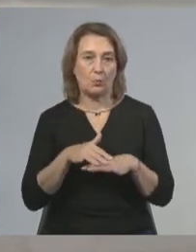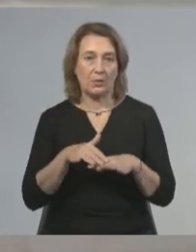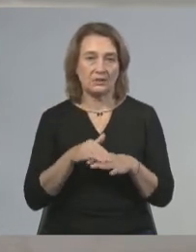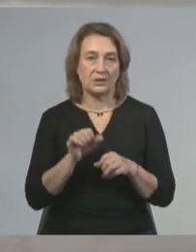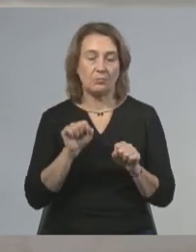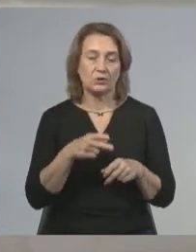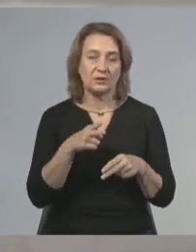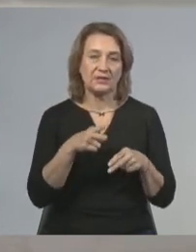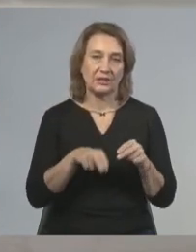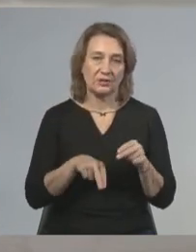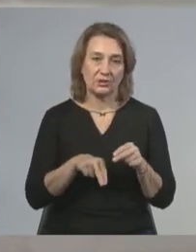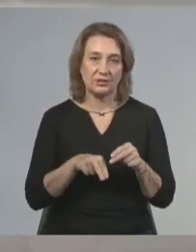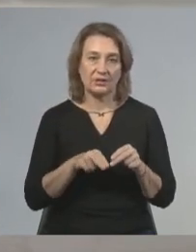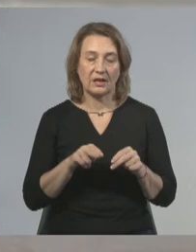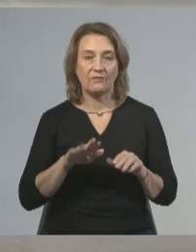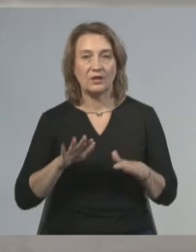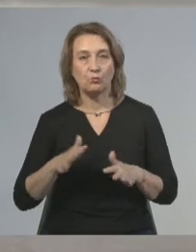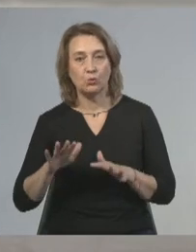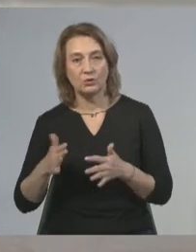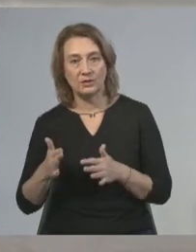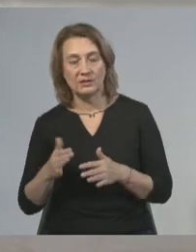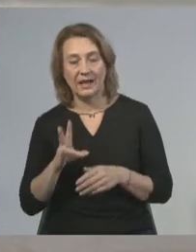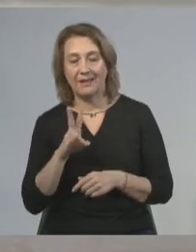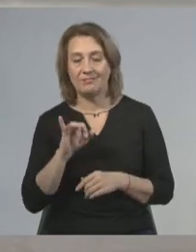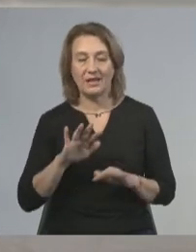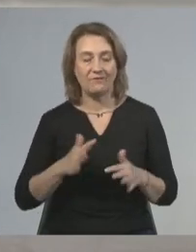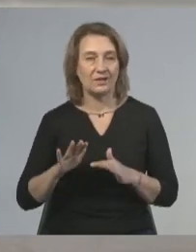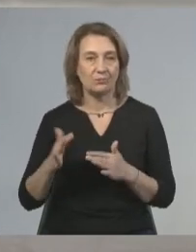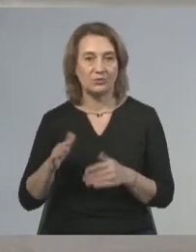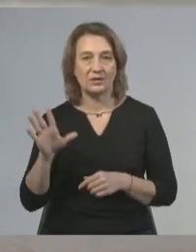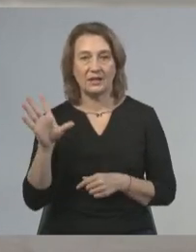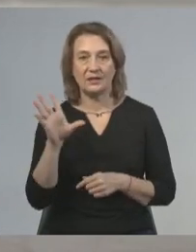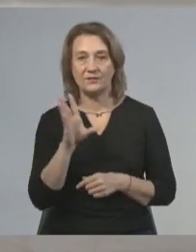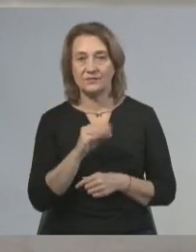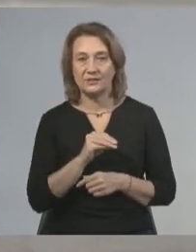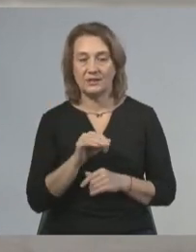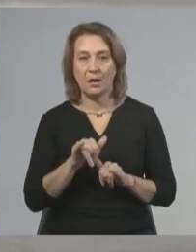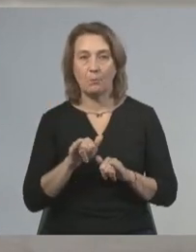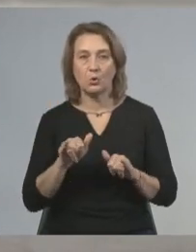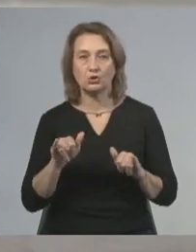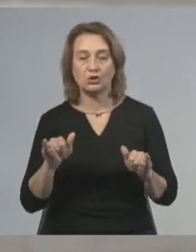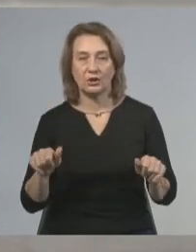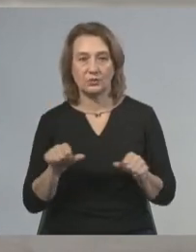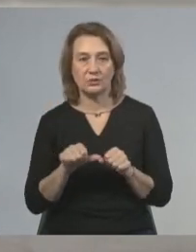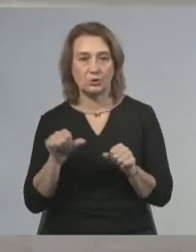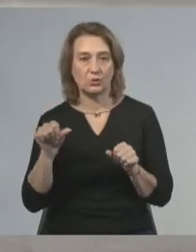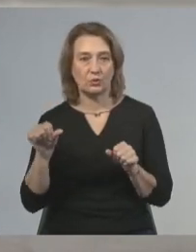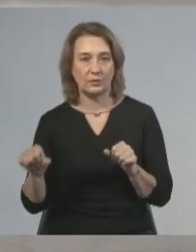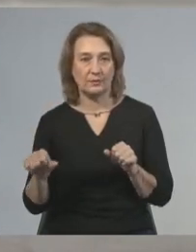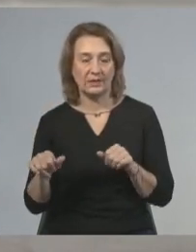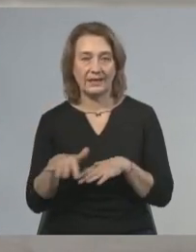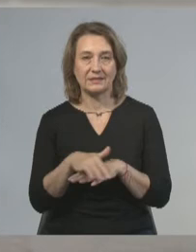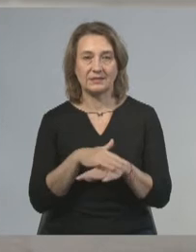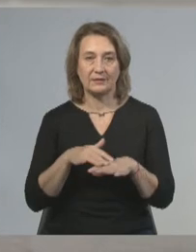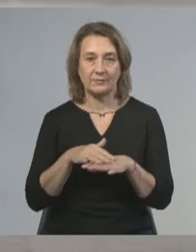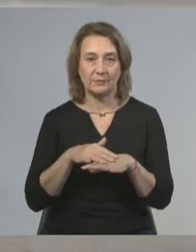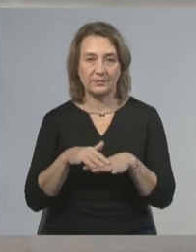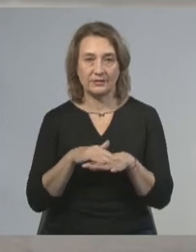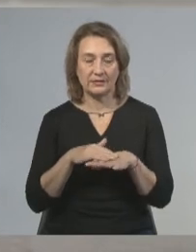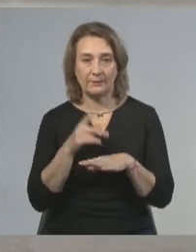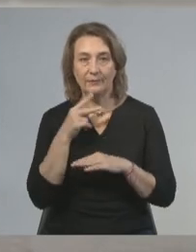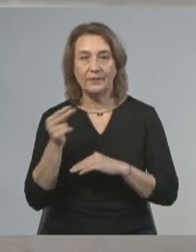the elections will happen and not but all of this information which is spreaded in